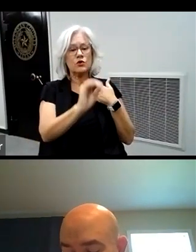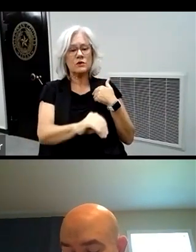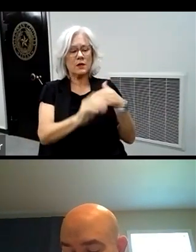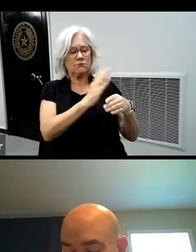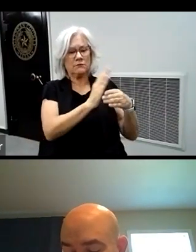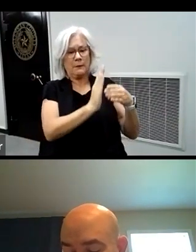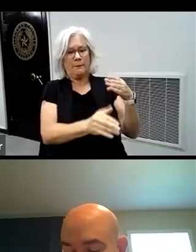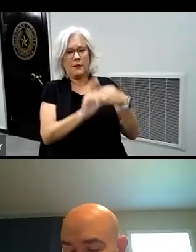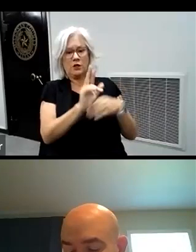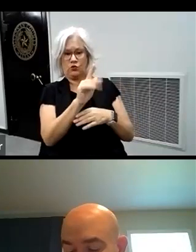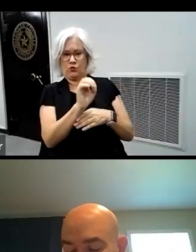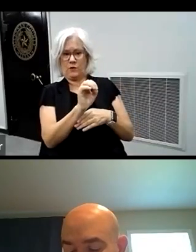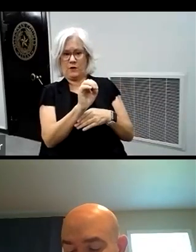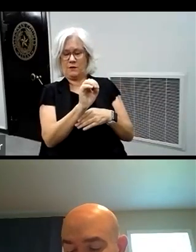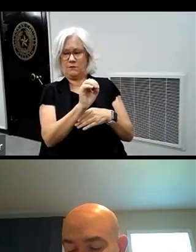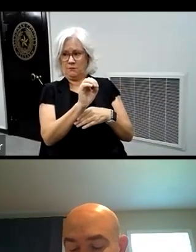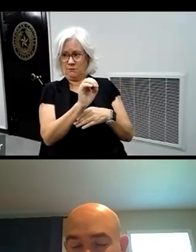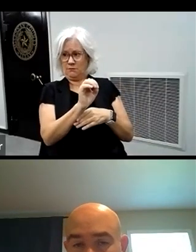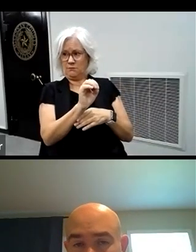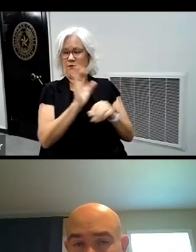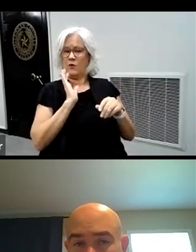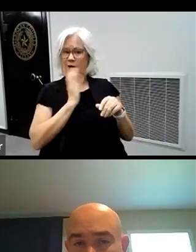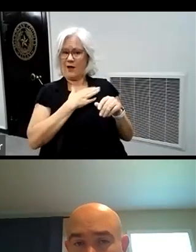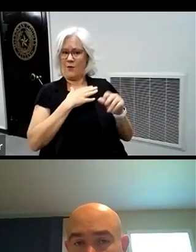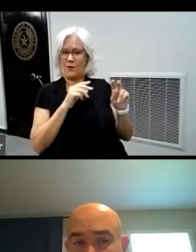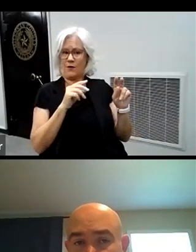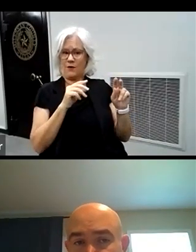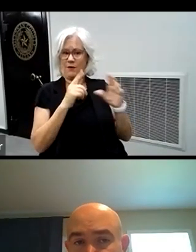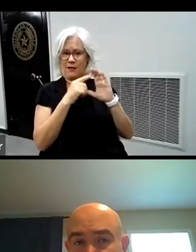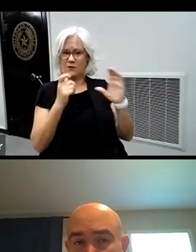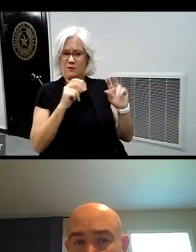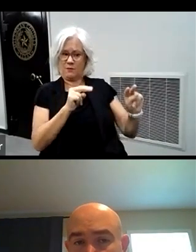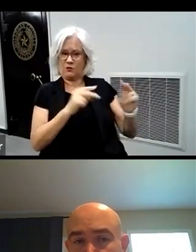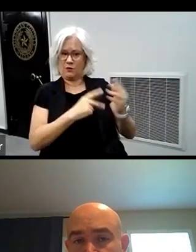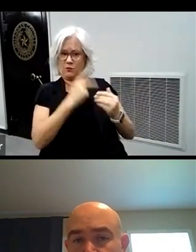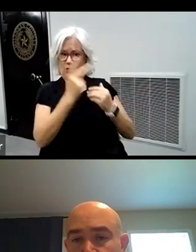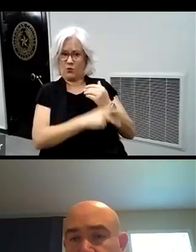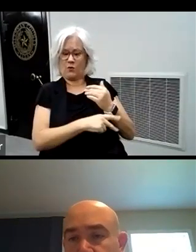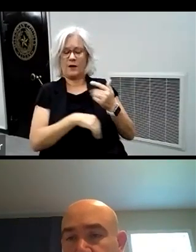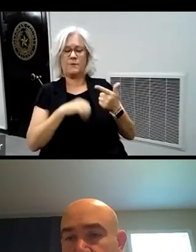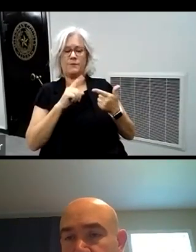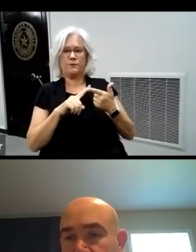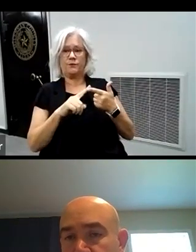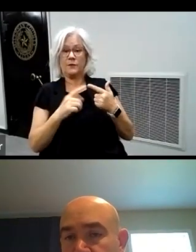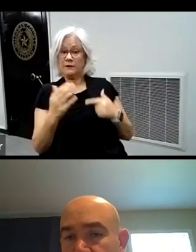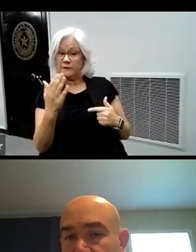completion rate of our electronic monitoring program. 15%